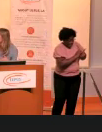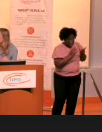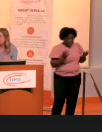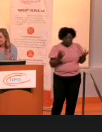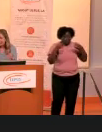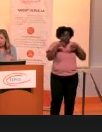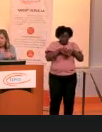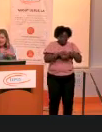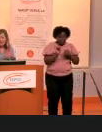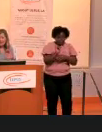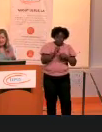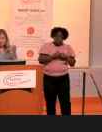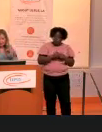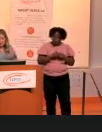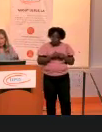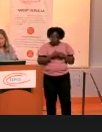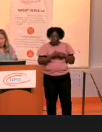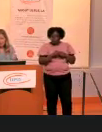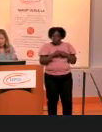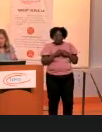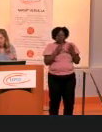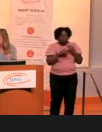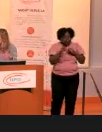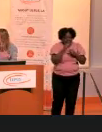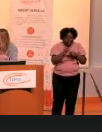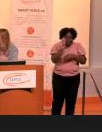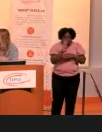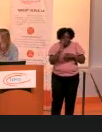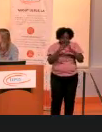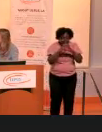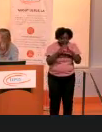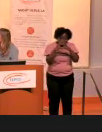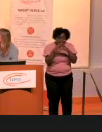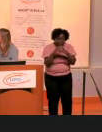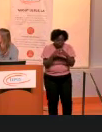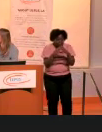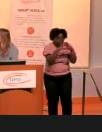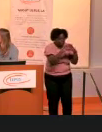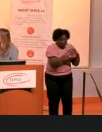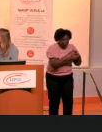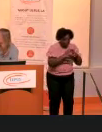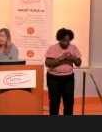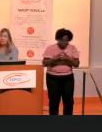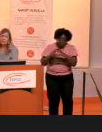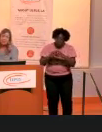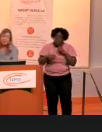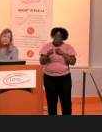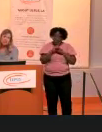obinutuzumabs to try and enhance the B cell cytotoxicity or killing. There's a study looking